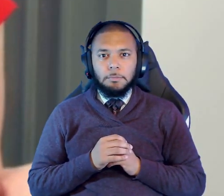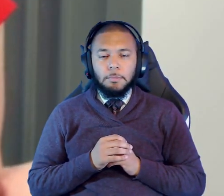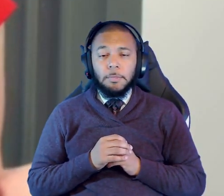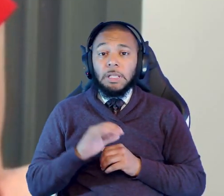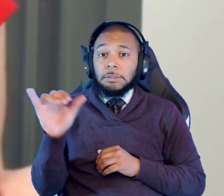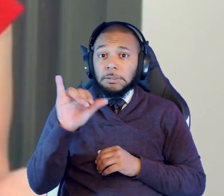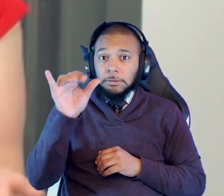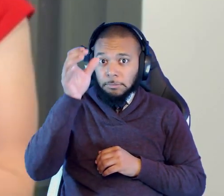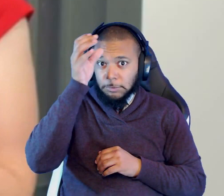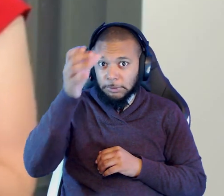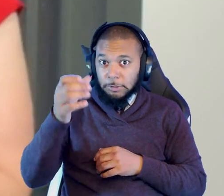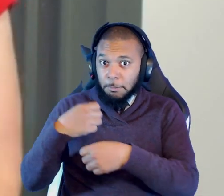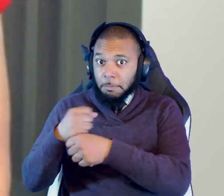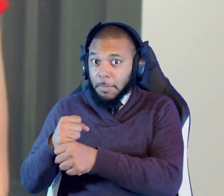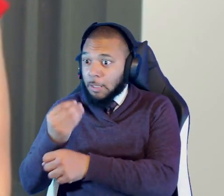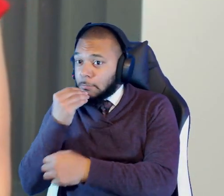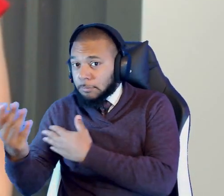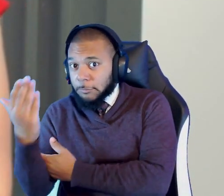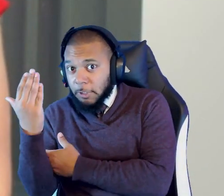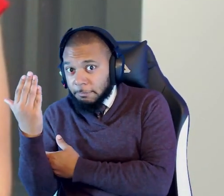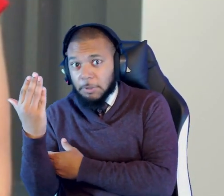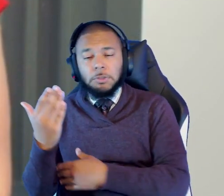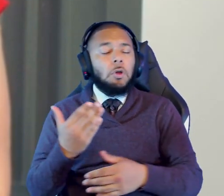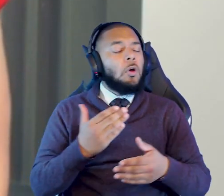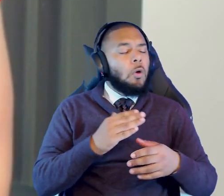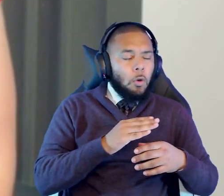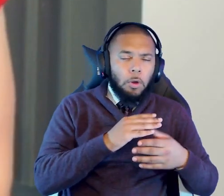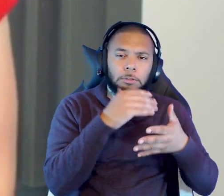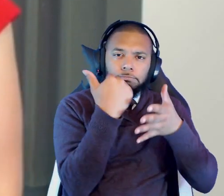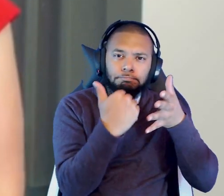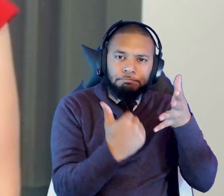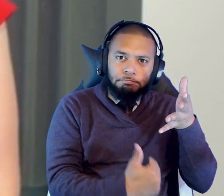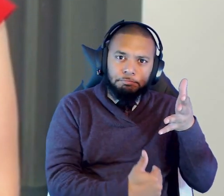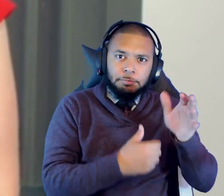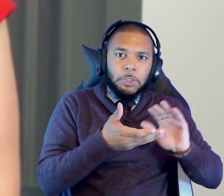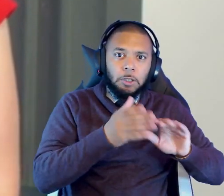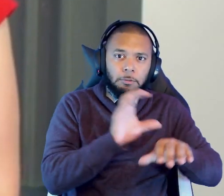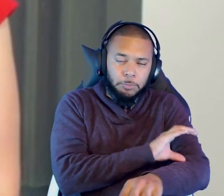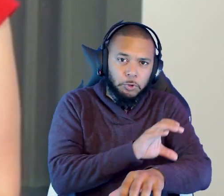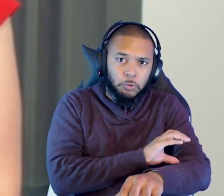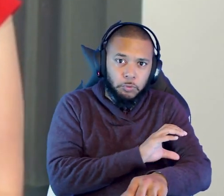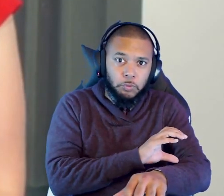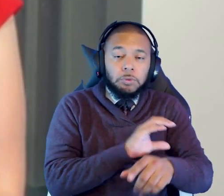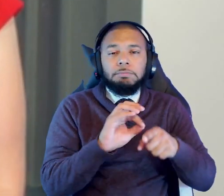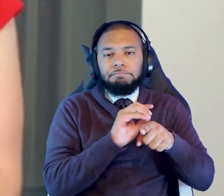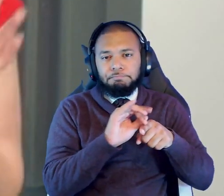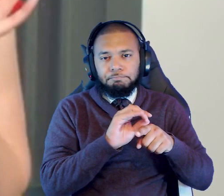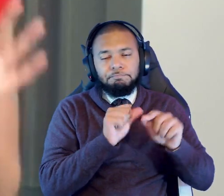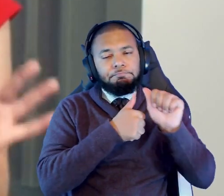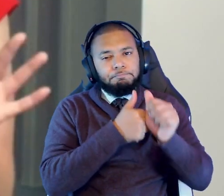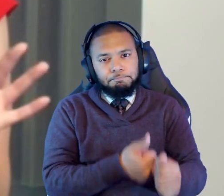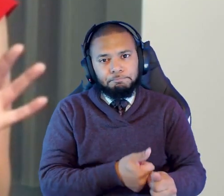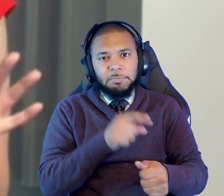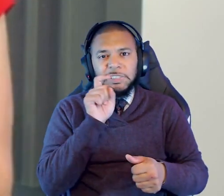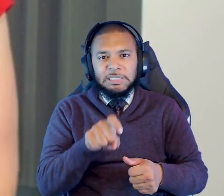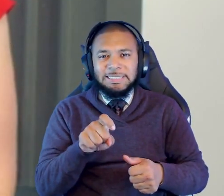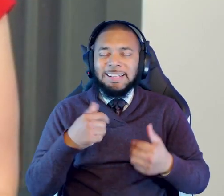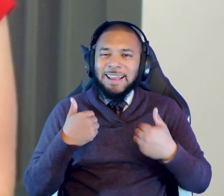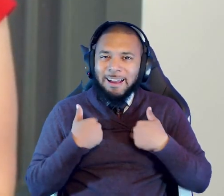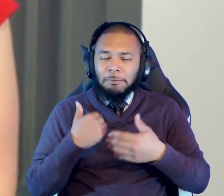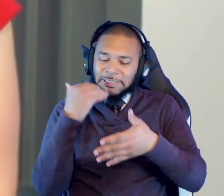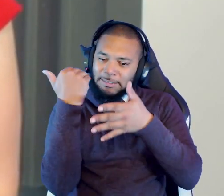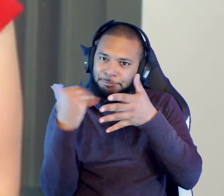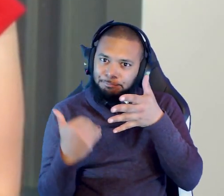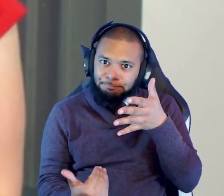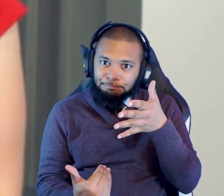like when you're making breakfast or just like when you're following a list of steps, it's very important that in coding as well, that we have that sequence or